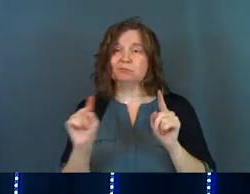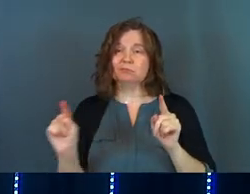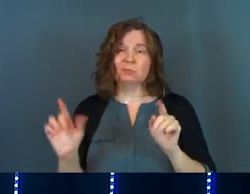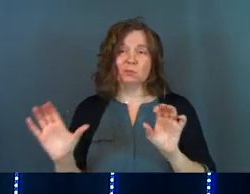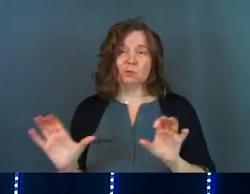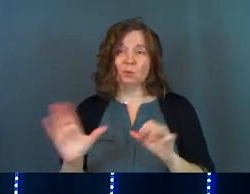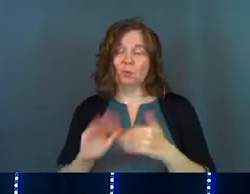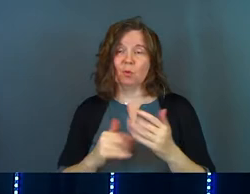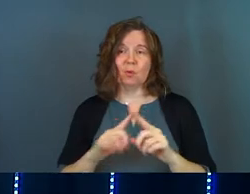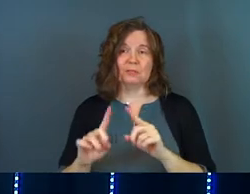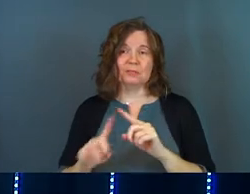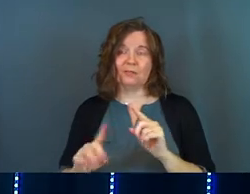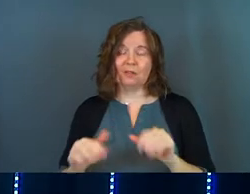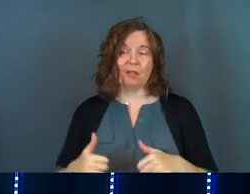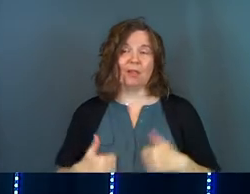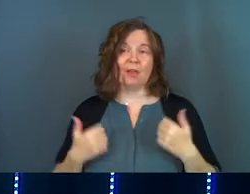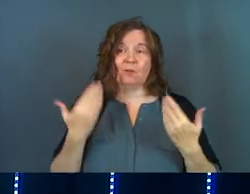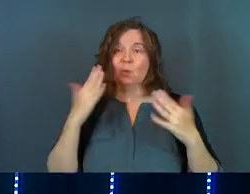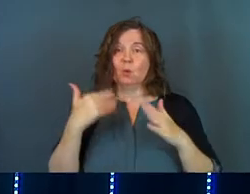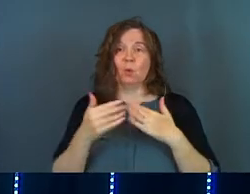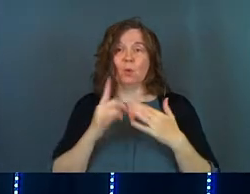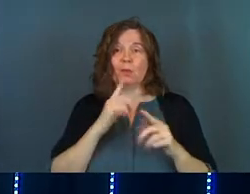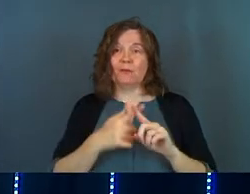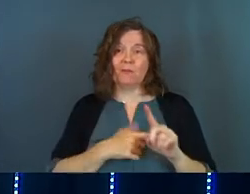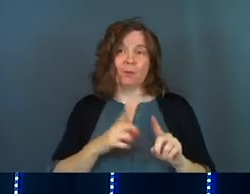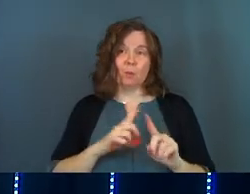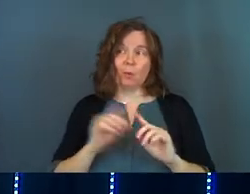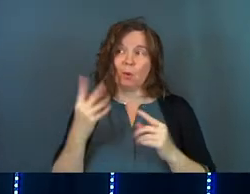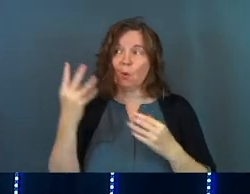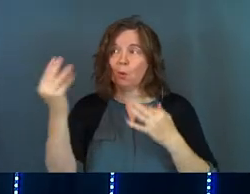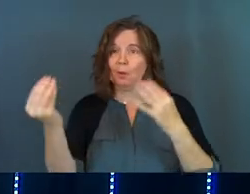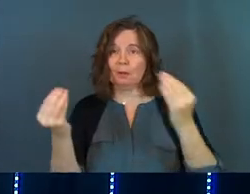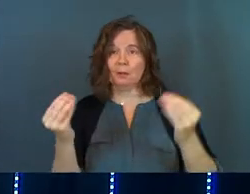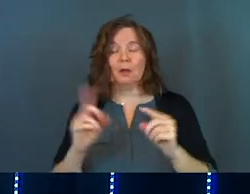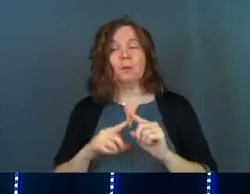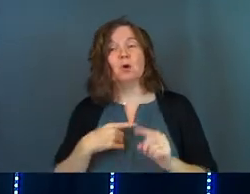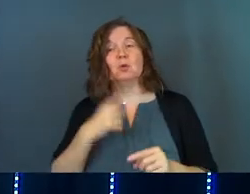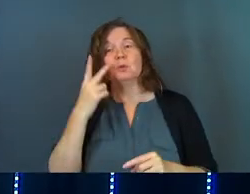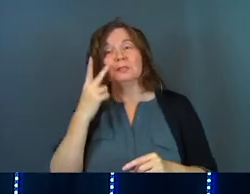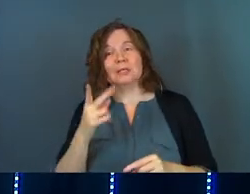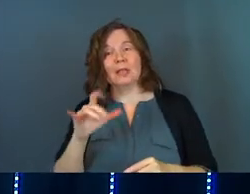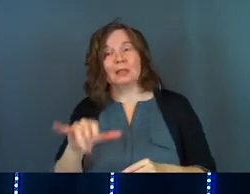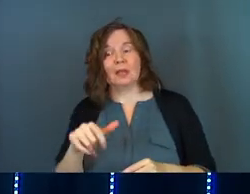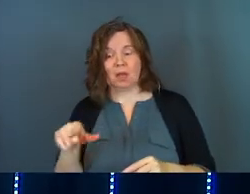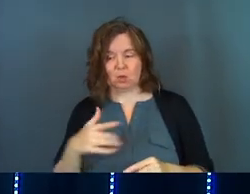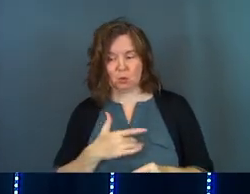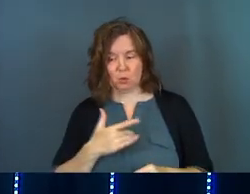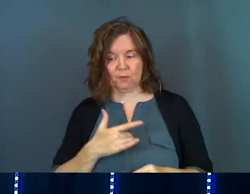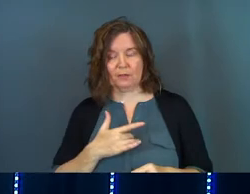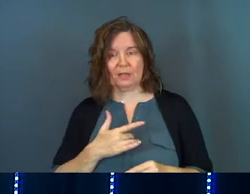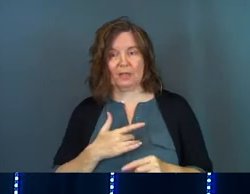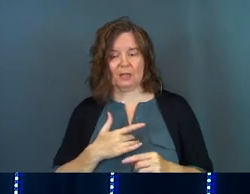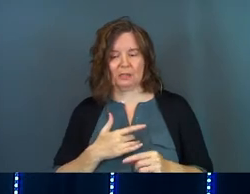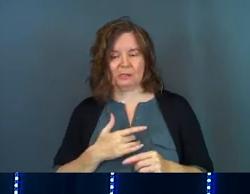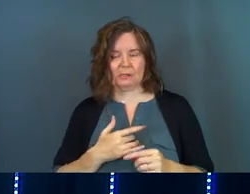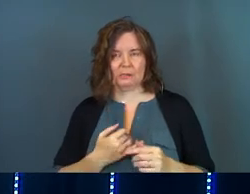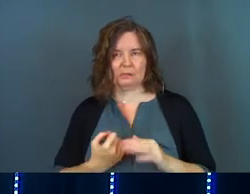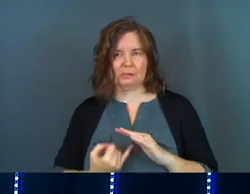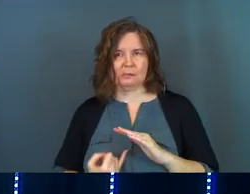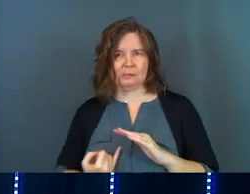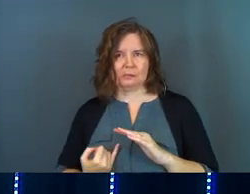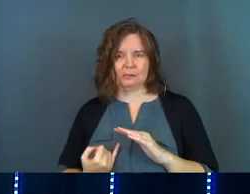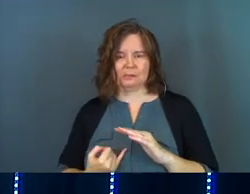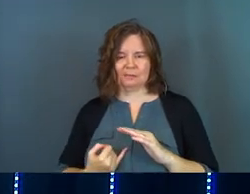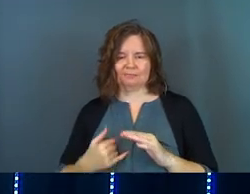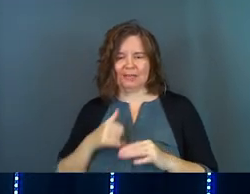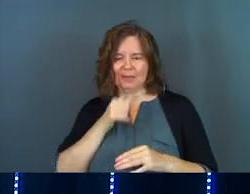there is doing with a whole different life, and who knows where they came from or where they're going. But you see that and you feel excluded and not accepted